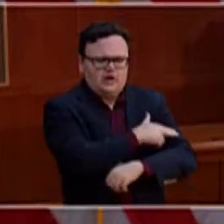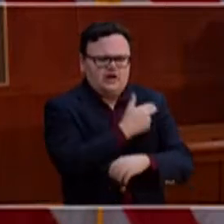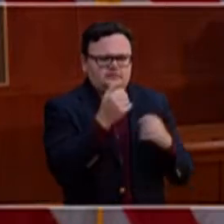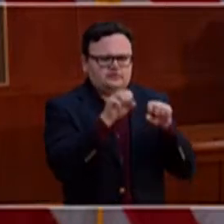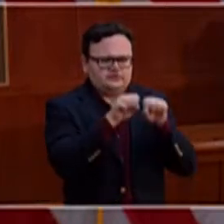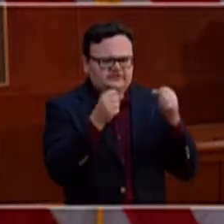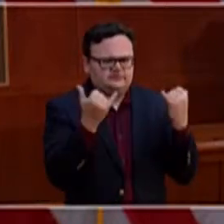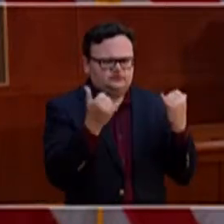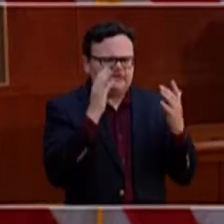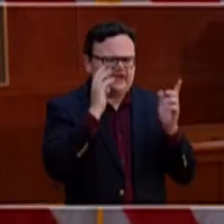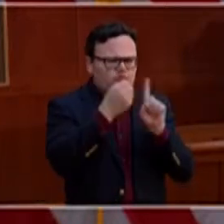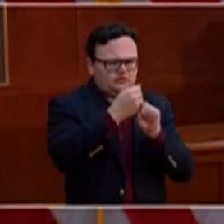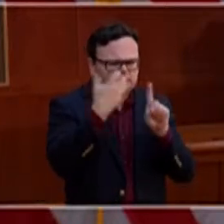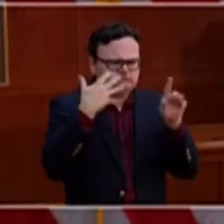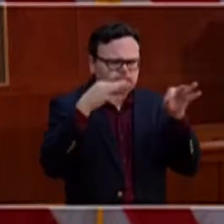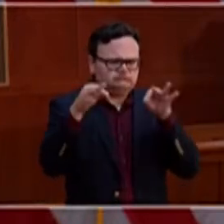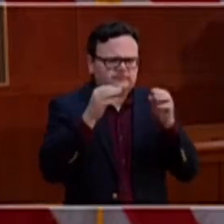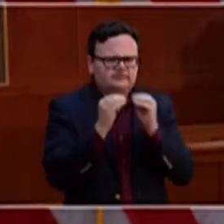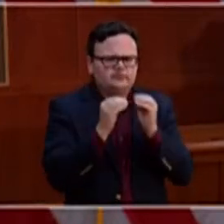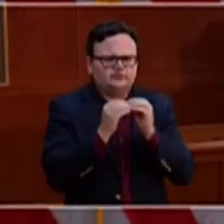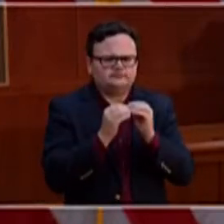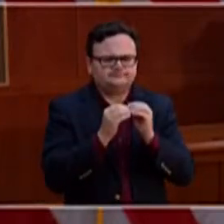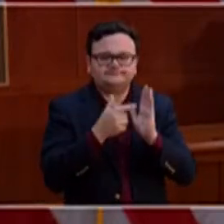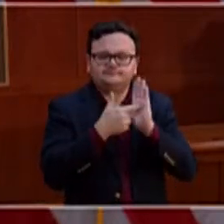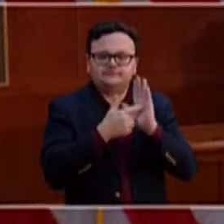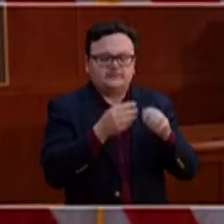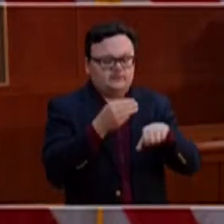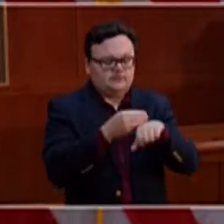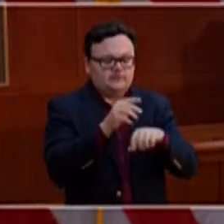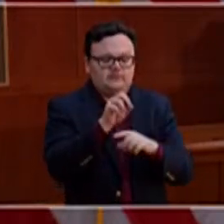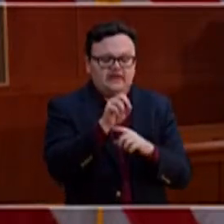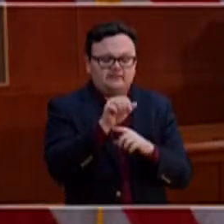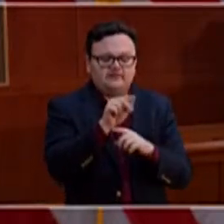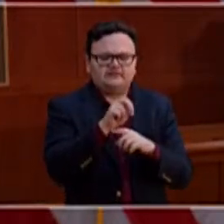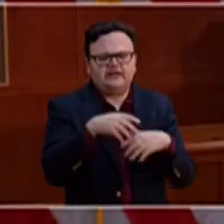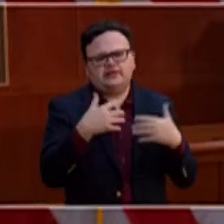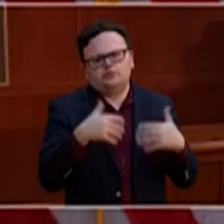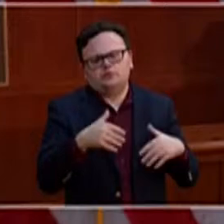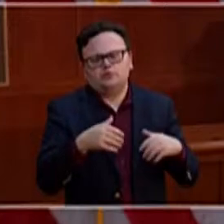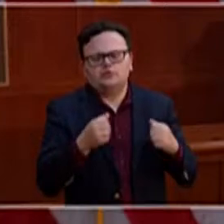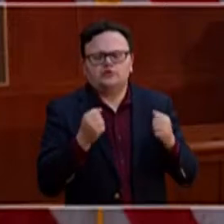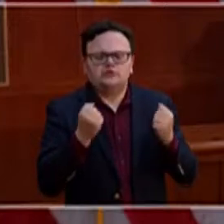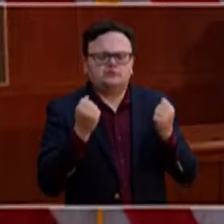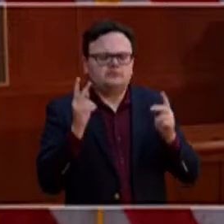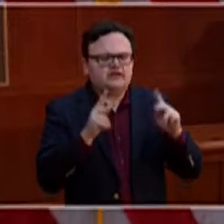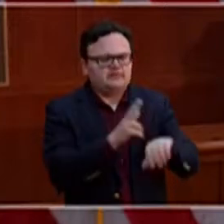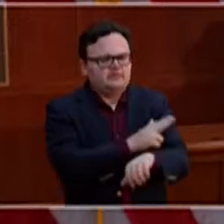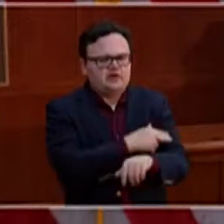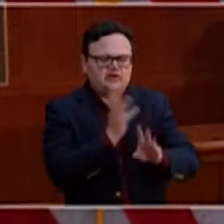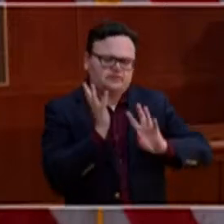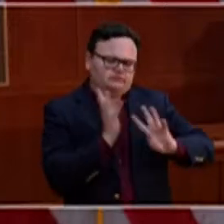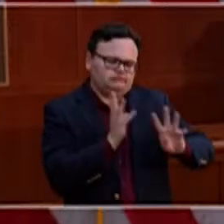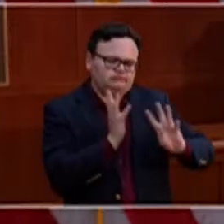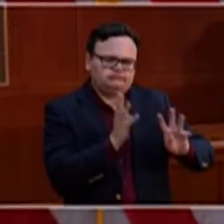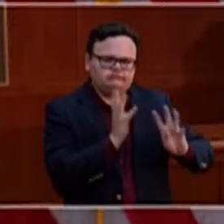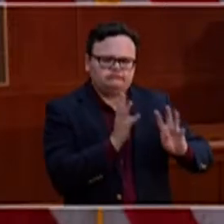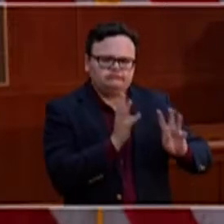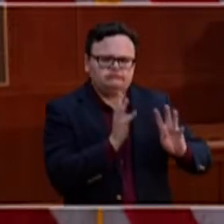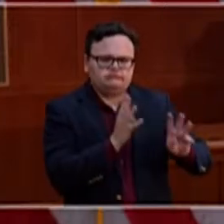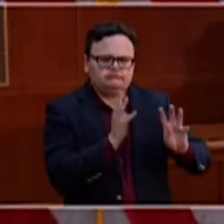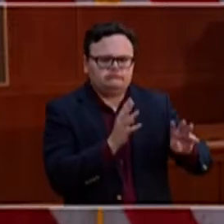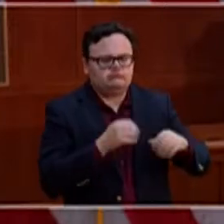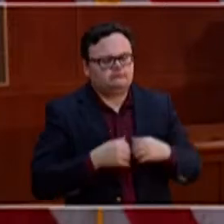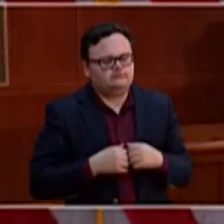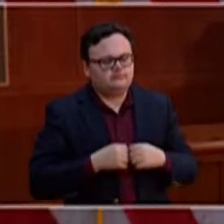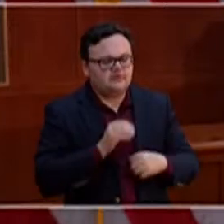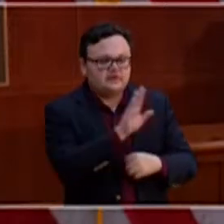going on. So in Miami-Dade, for example, which is obviously seeing the most hospital admissions in the state of Florida, they have almost 18%